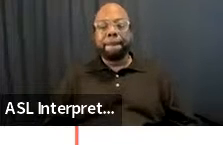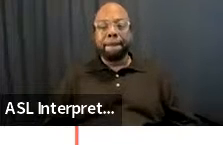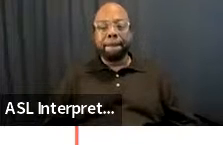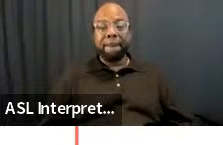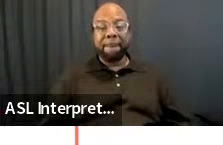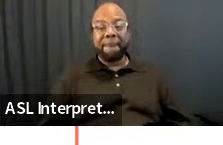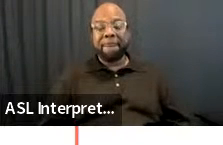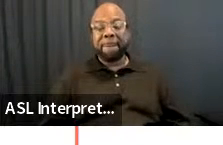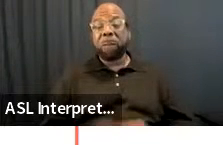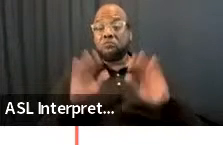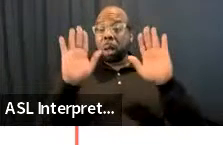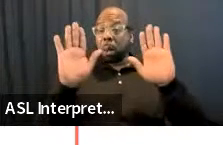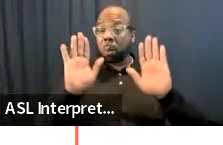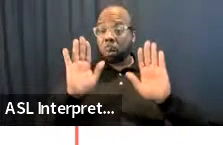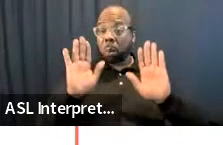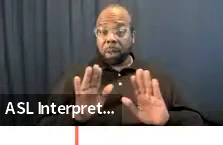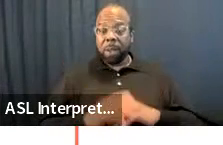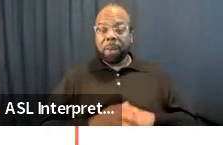All right, great.